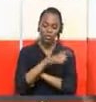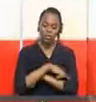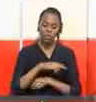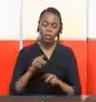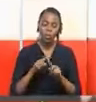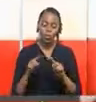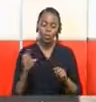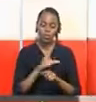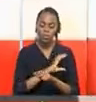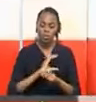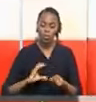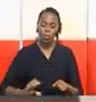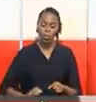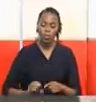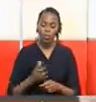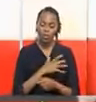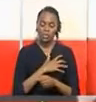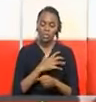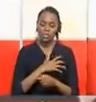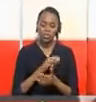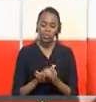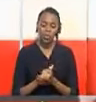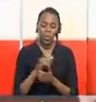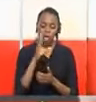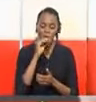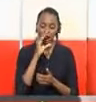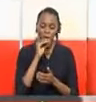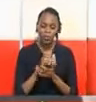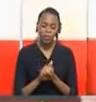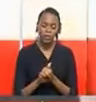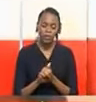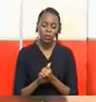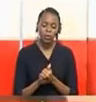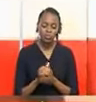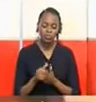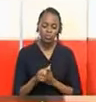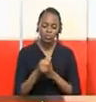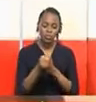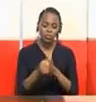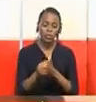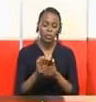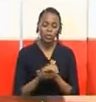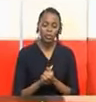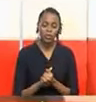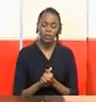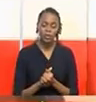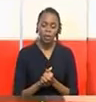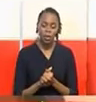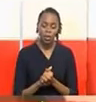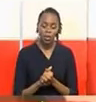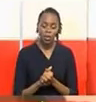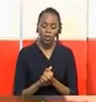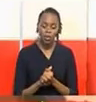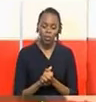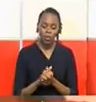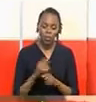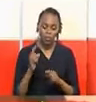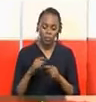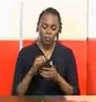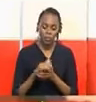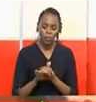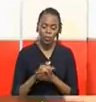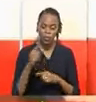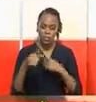life, continue to speak with him and ask him for guidance, continue to be a good son to mom,